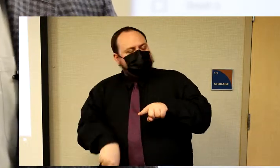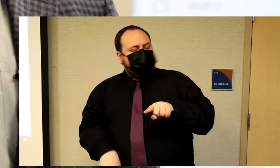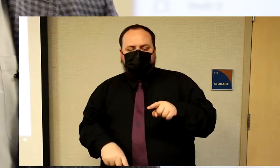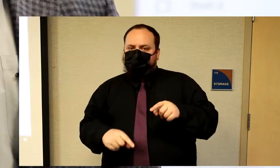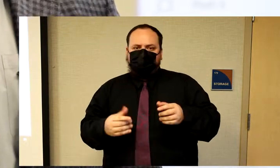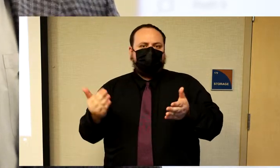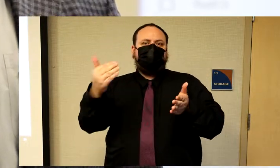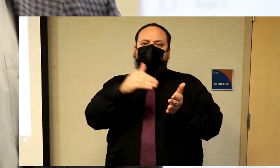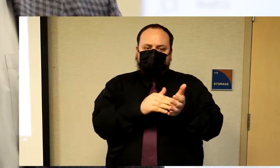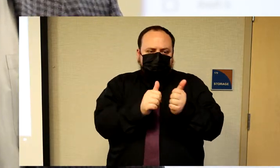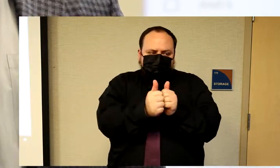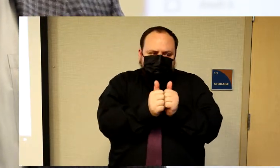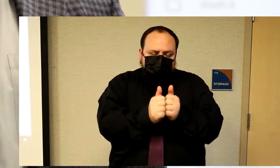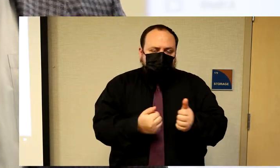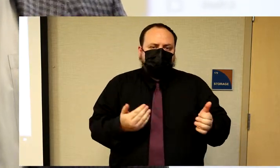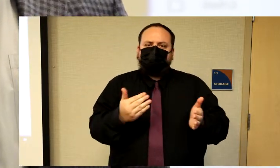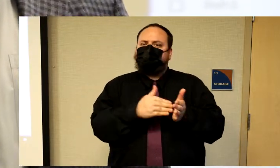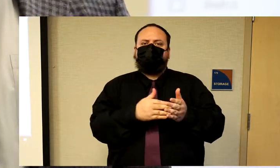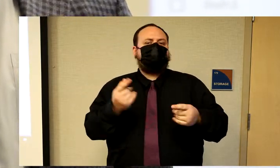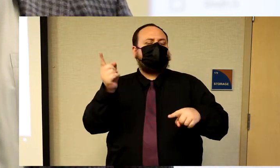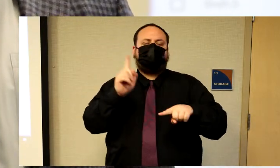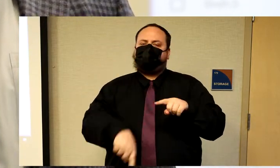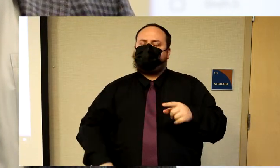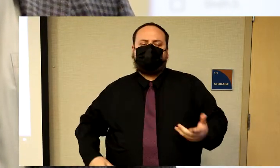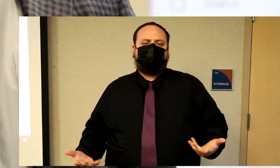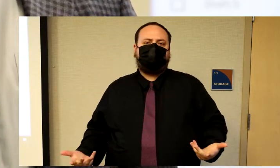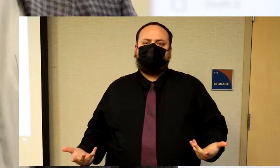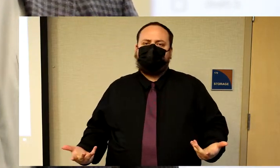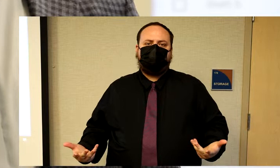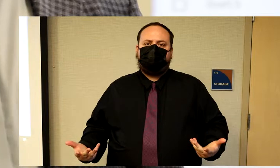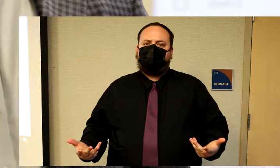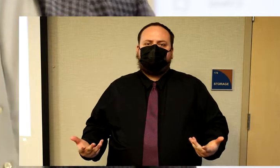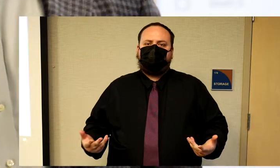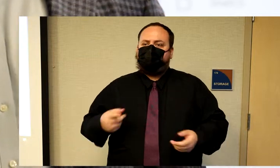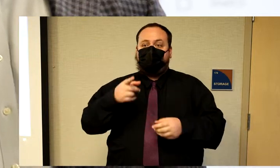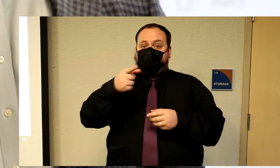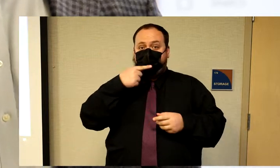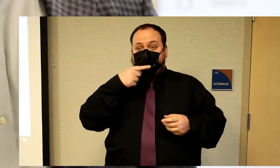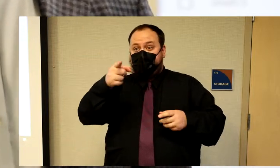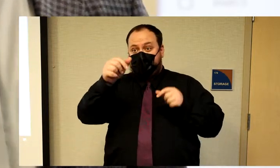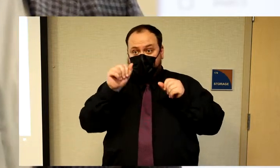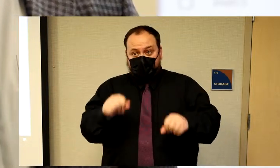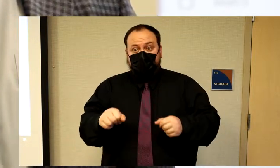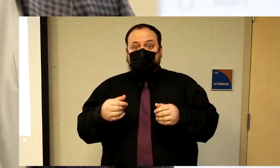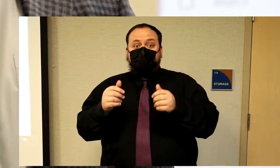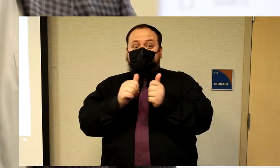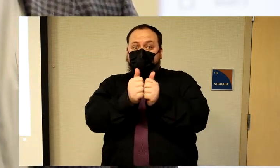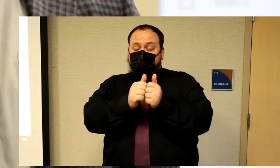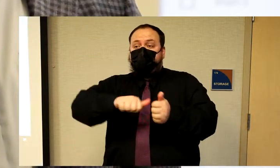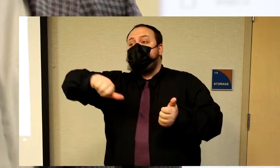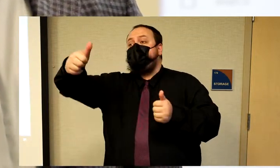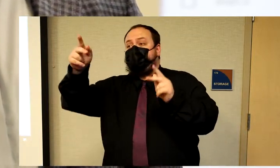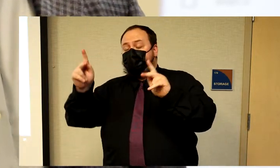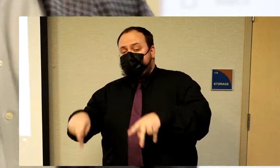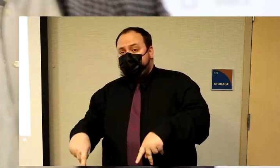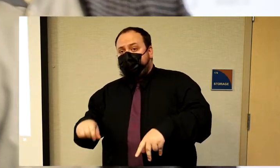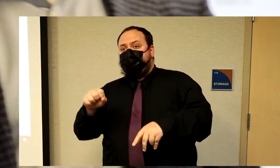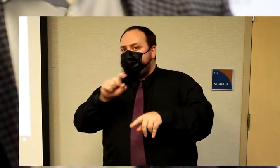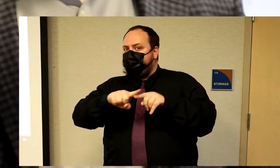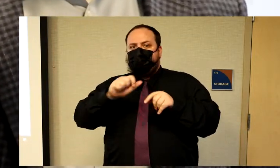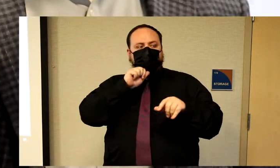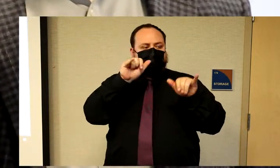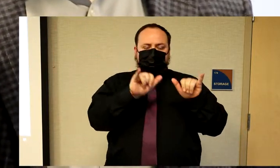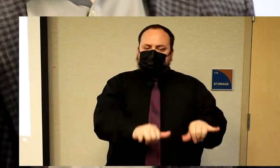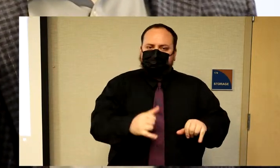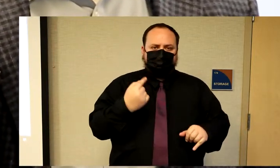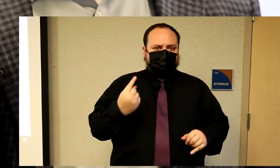You would be done in 2024. To that vacant zone. And you could always take that option. That's Or the other issue is the